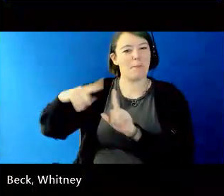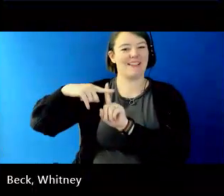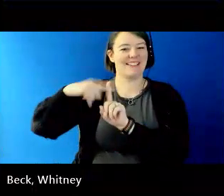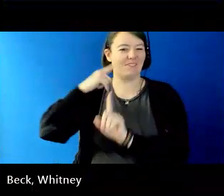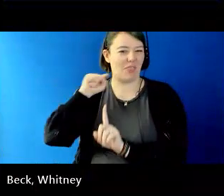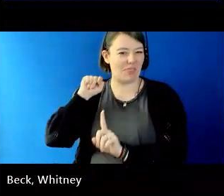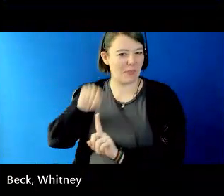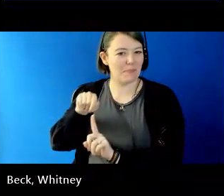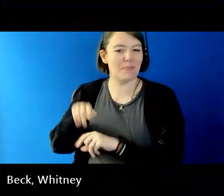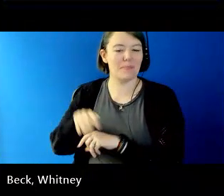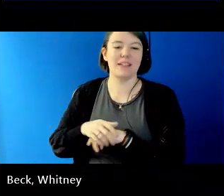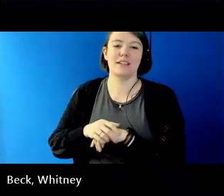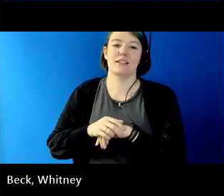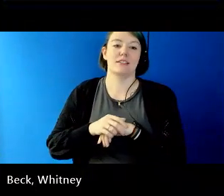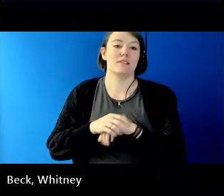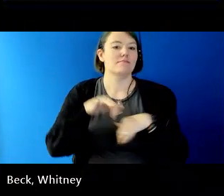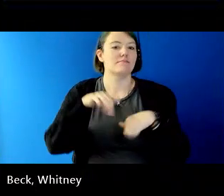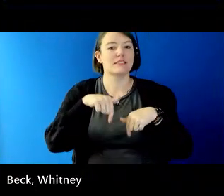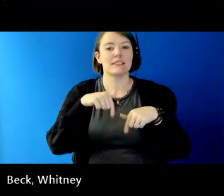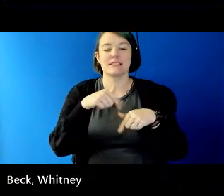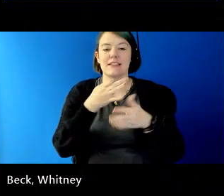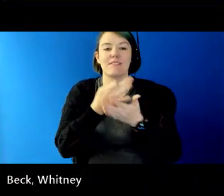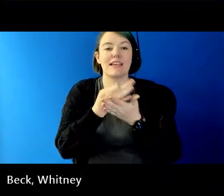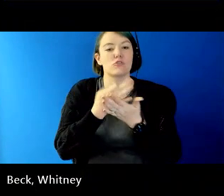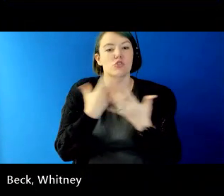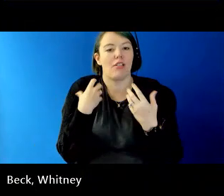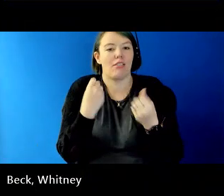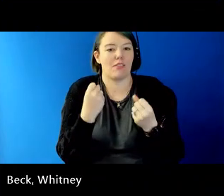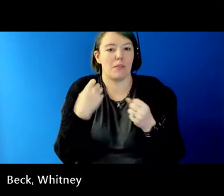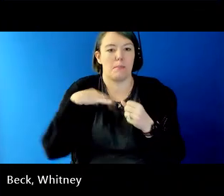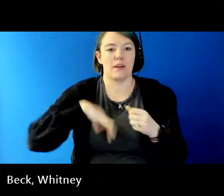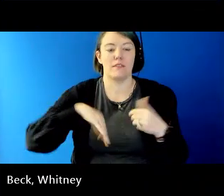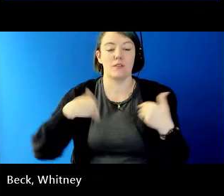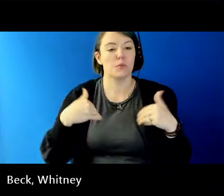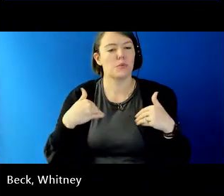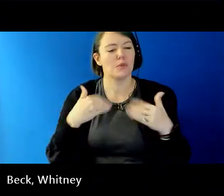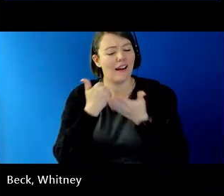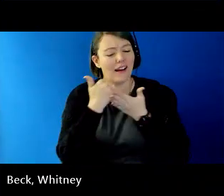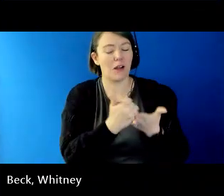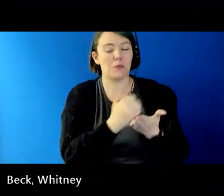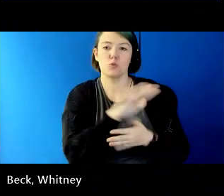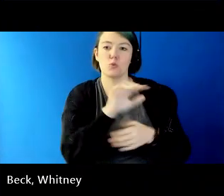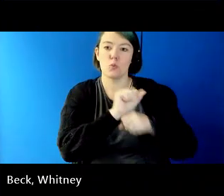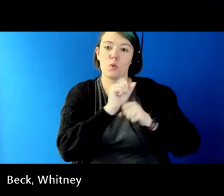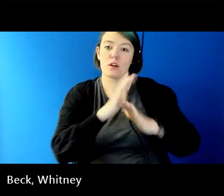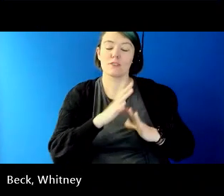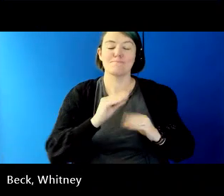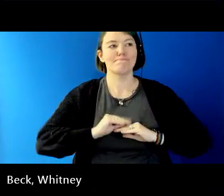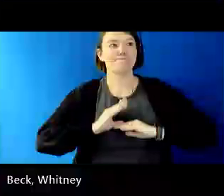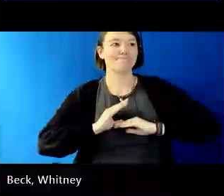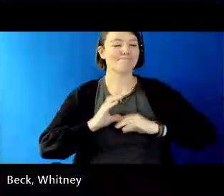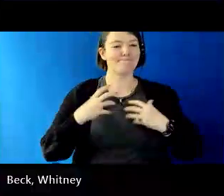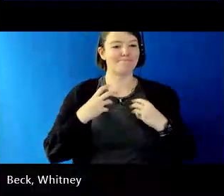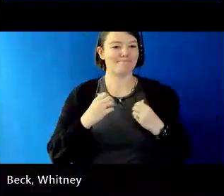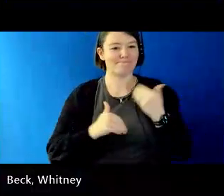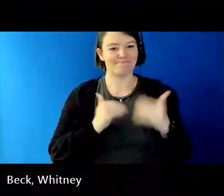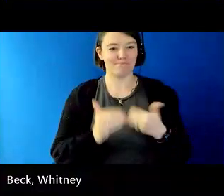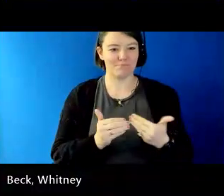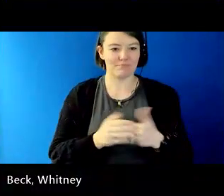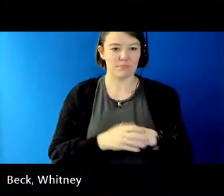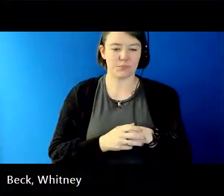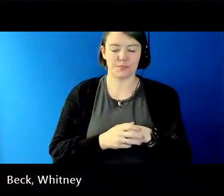that they're promoting this great program. A couple tax advantages that we want to talk about is just that any earnings that